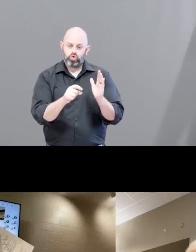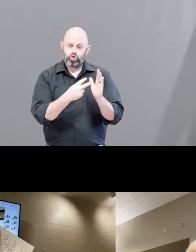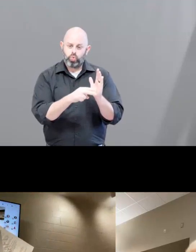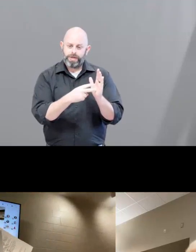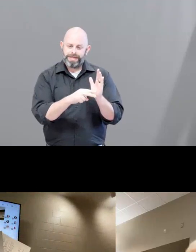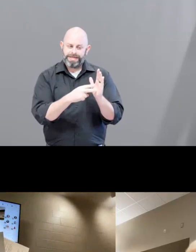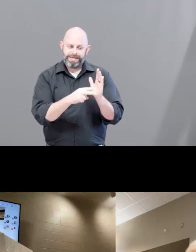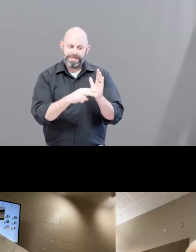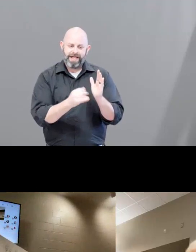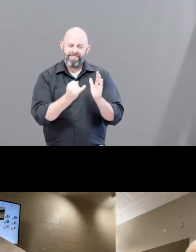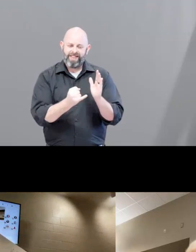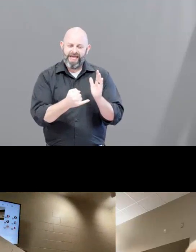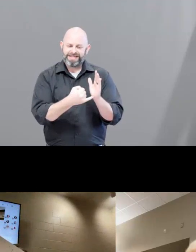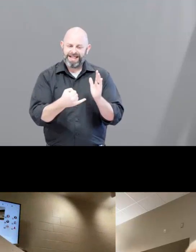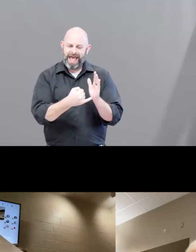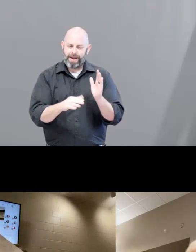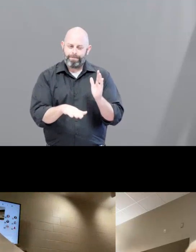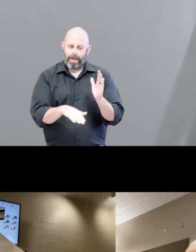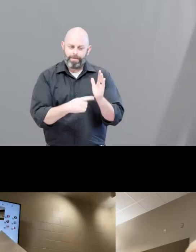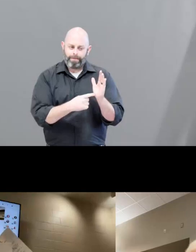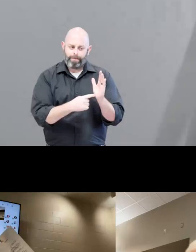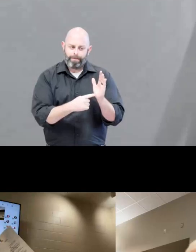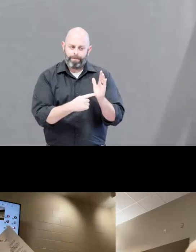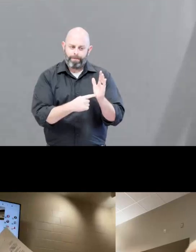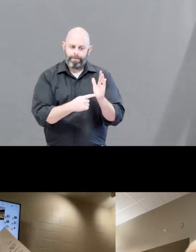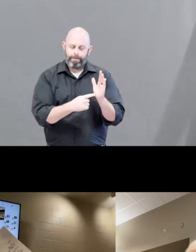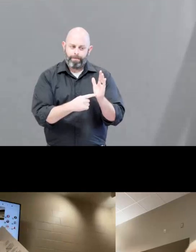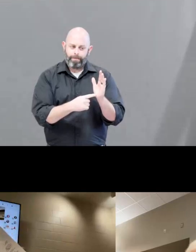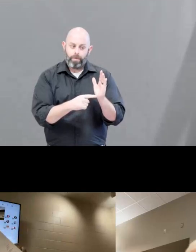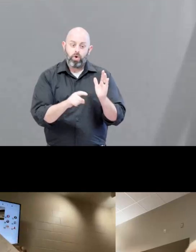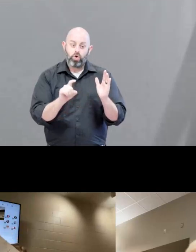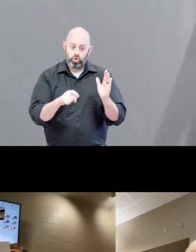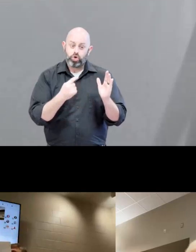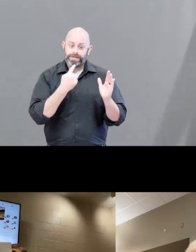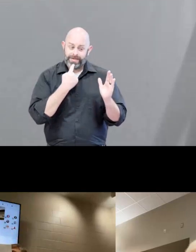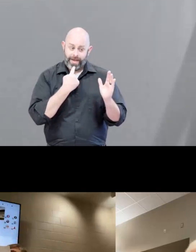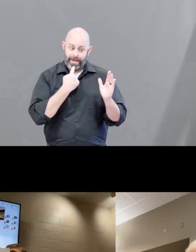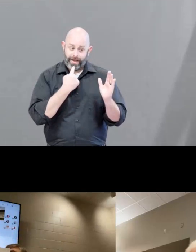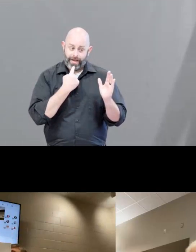last line at the bottom. Next to the last line should read,